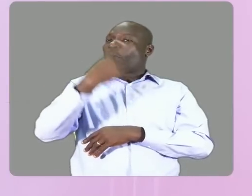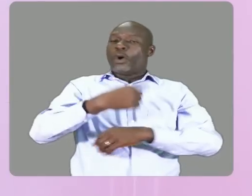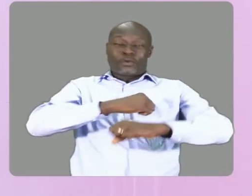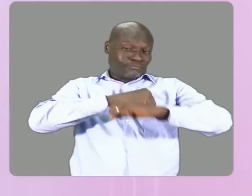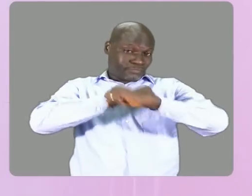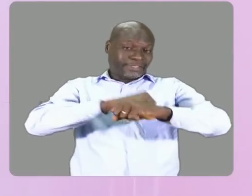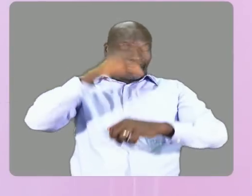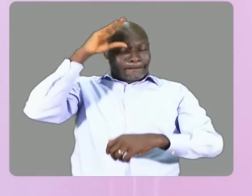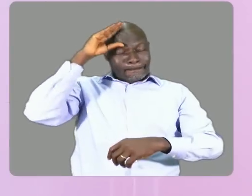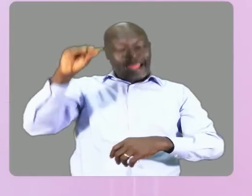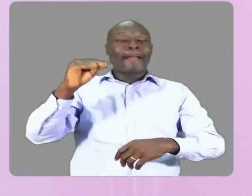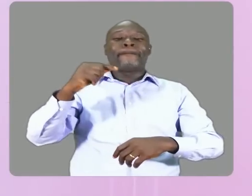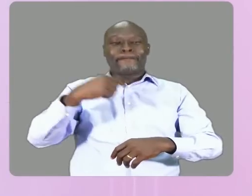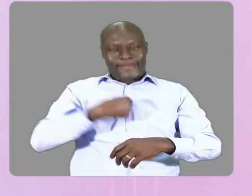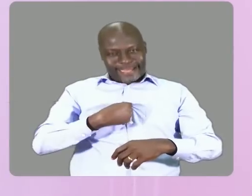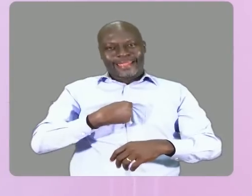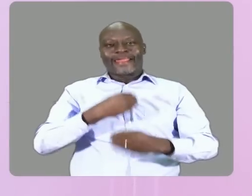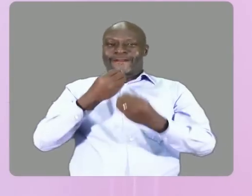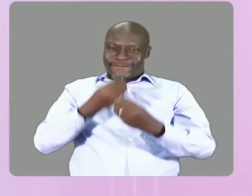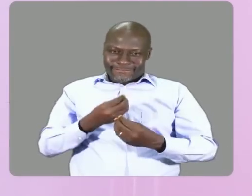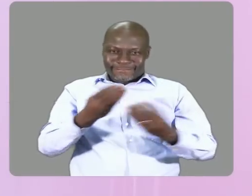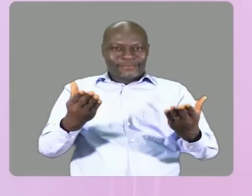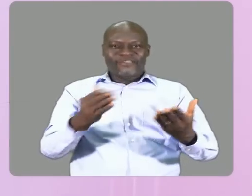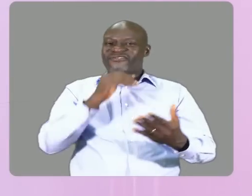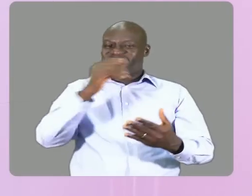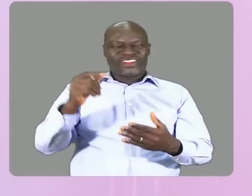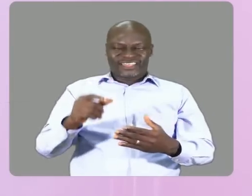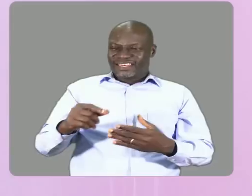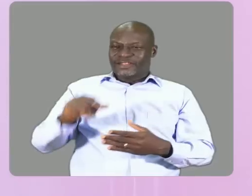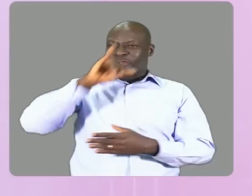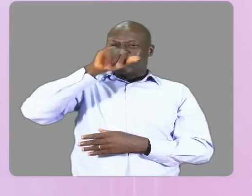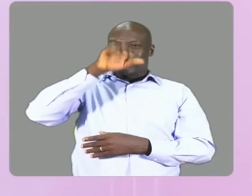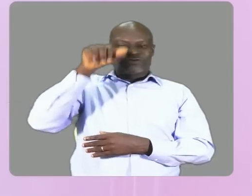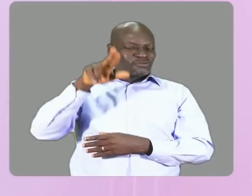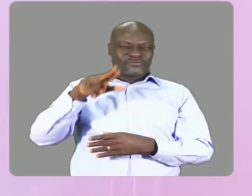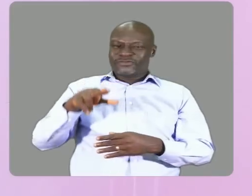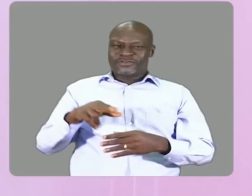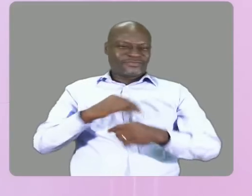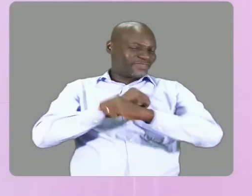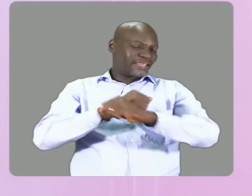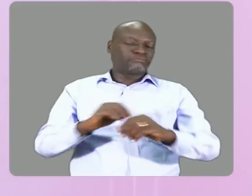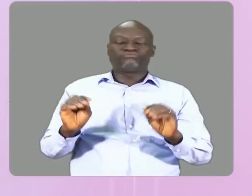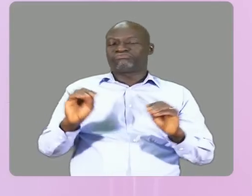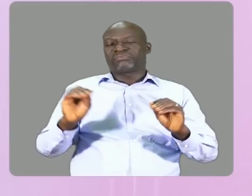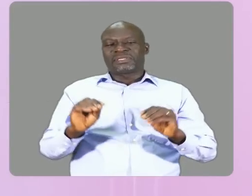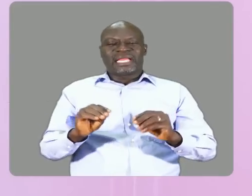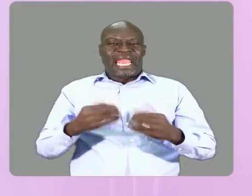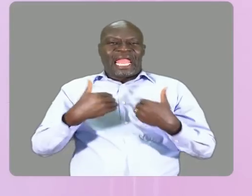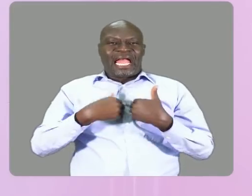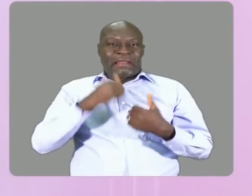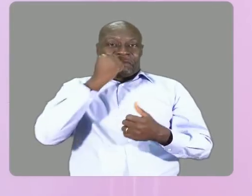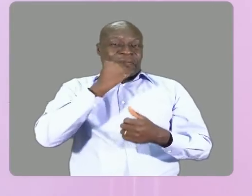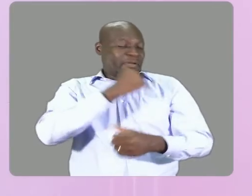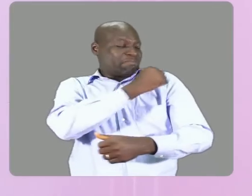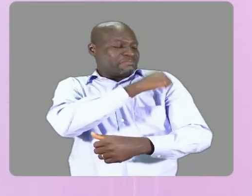no enna me kanfo e de amawo na enye magic sam ko na yamfa blade ntete